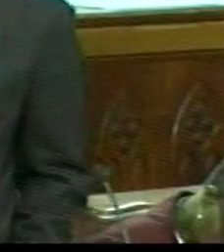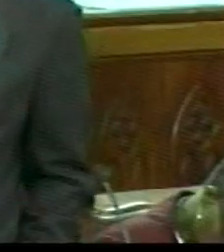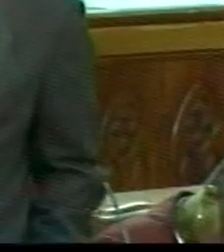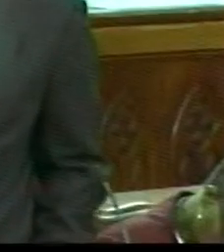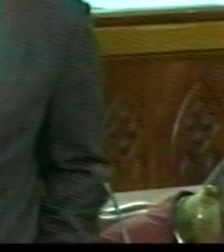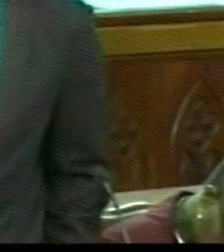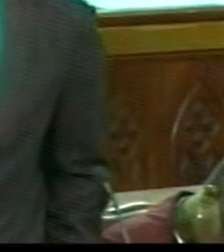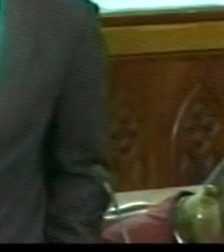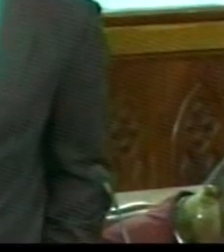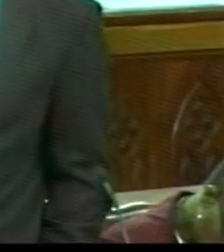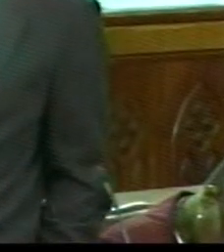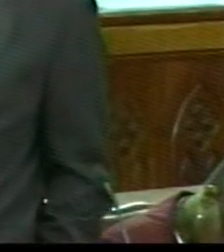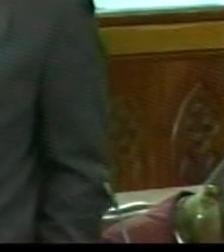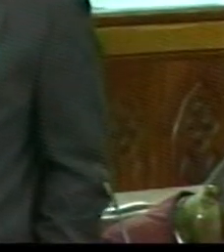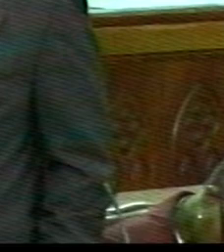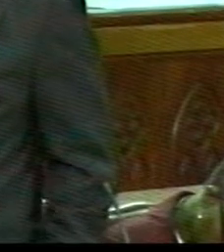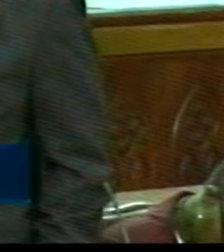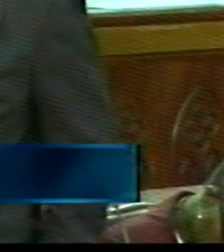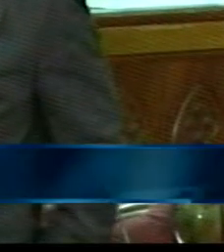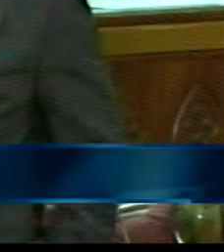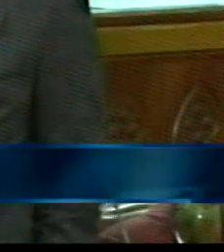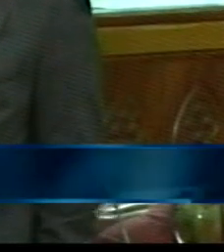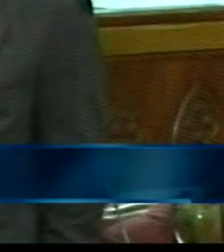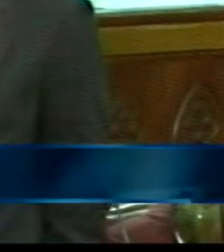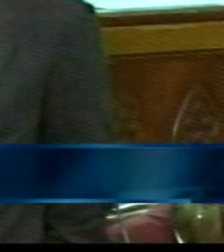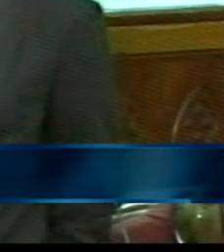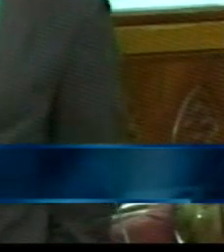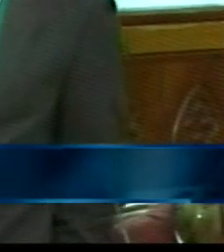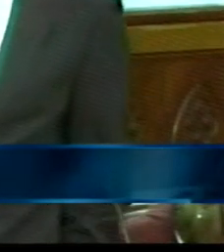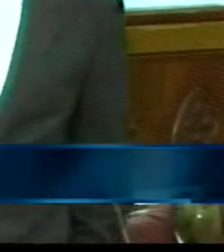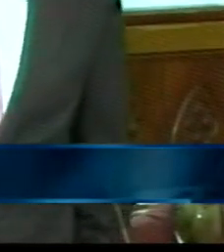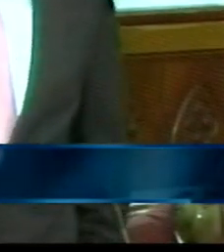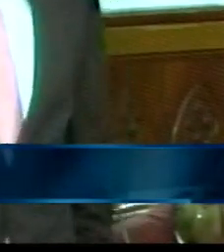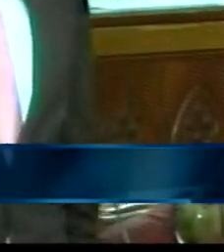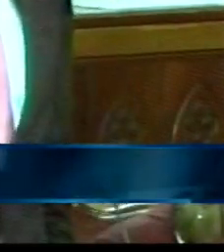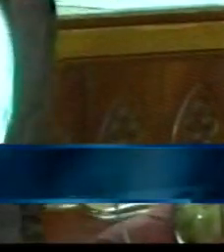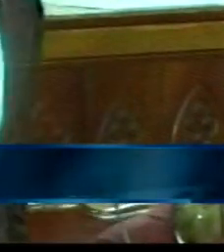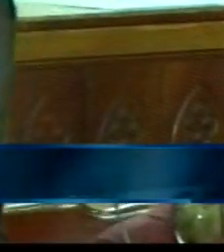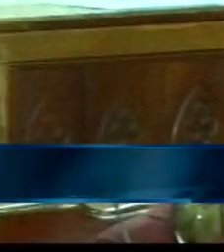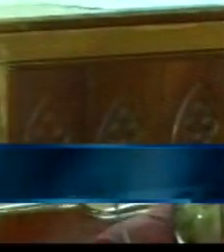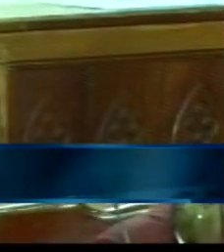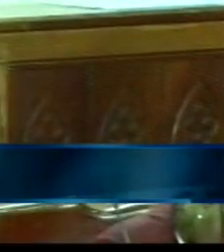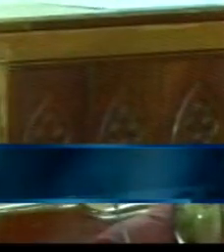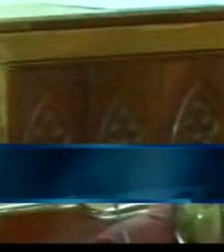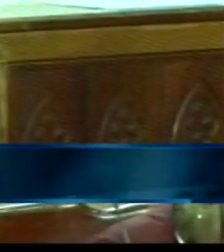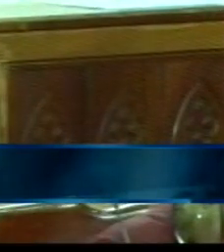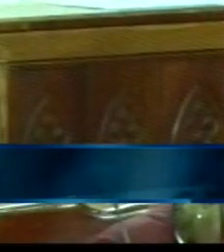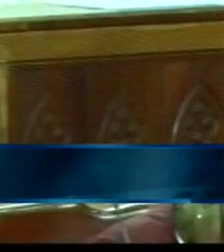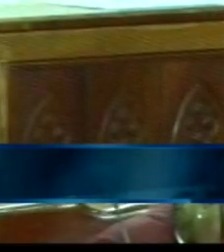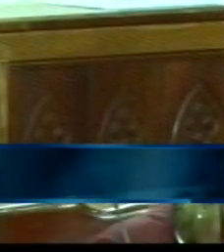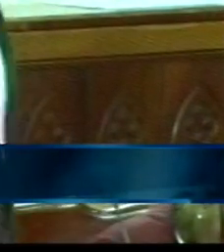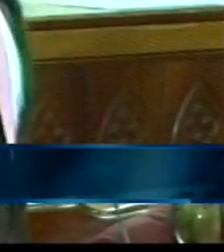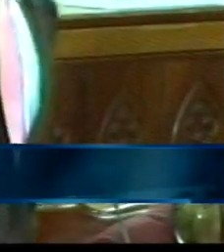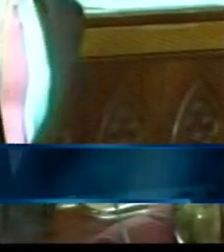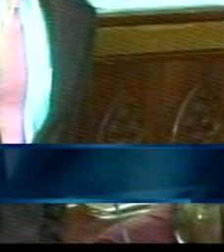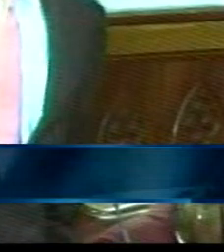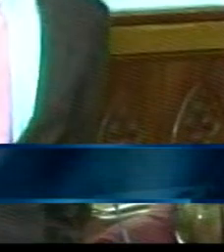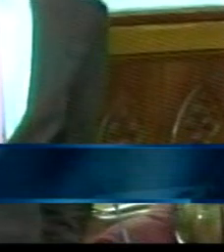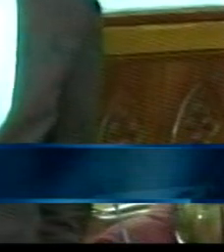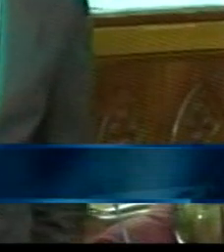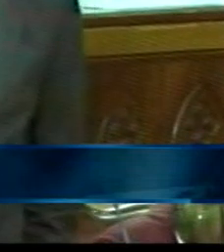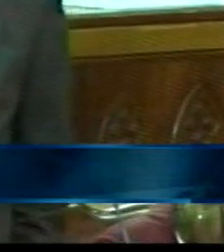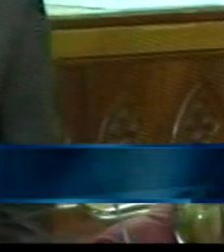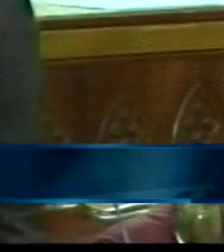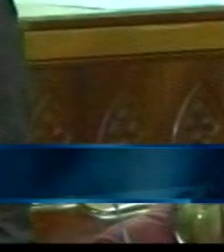It is wrong to subject Barbadian citizens to a requirement